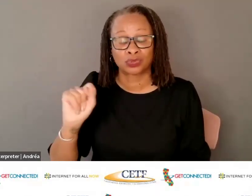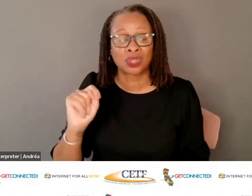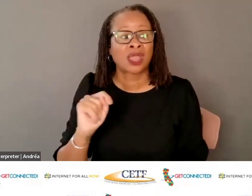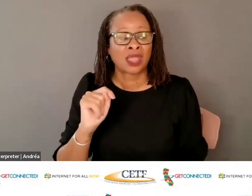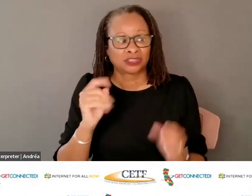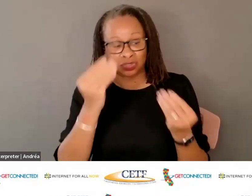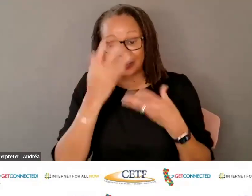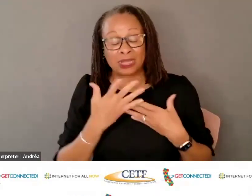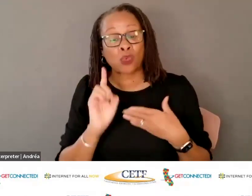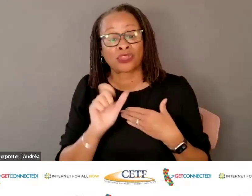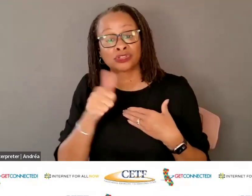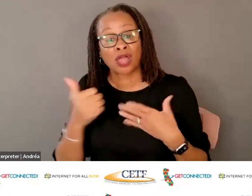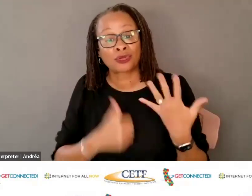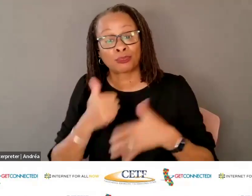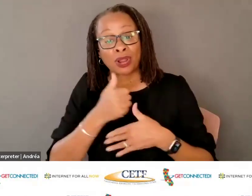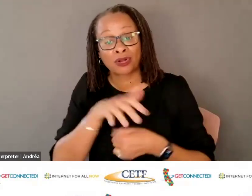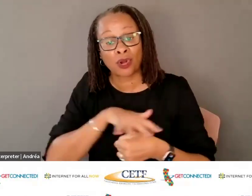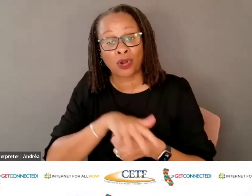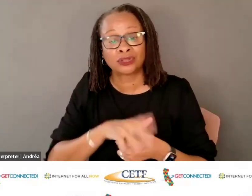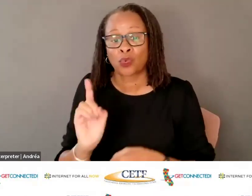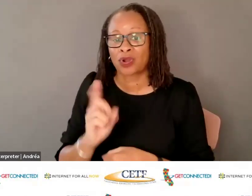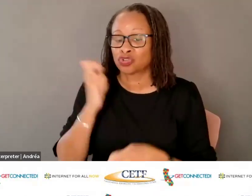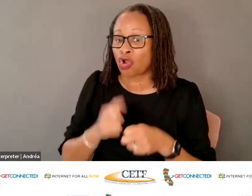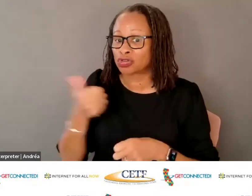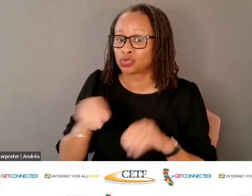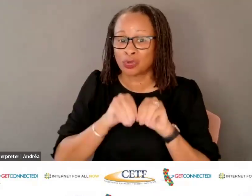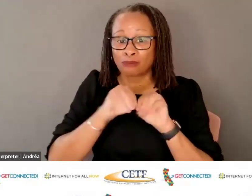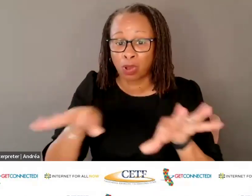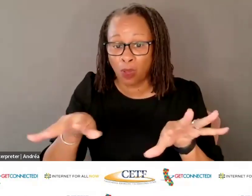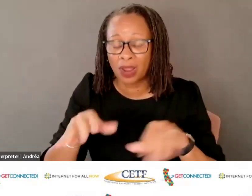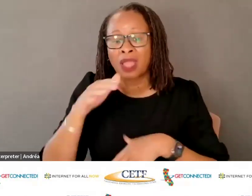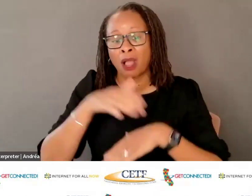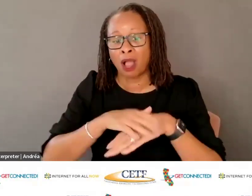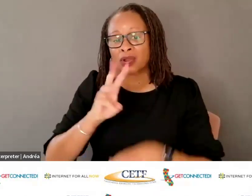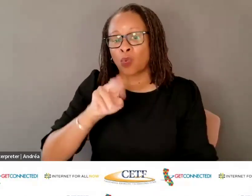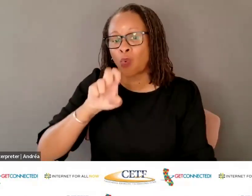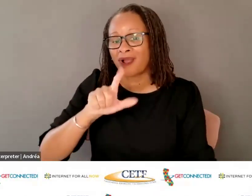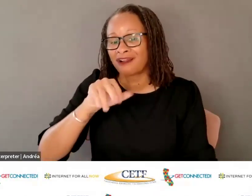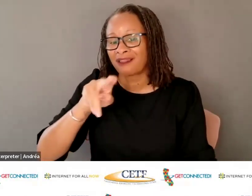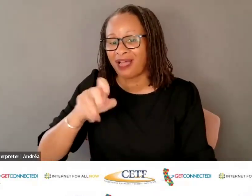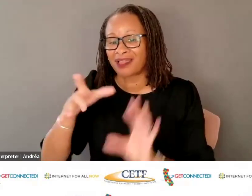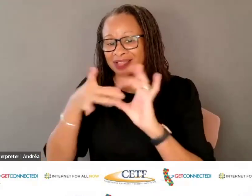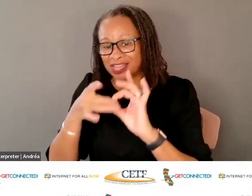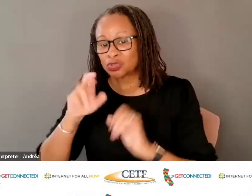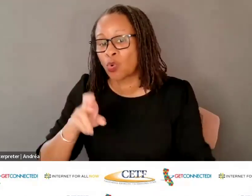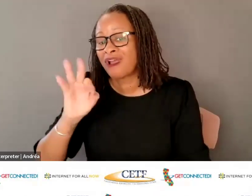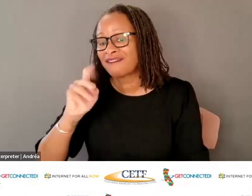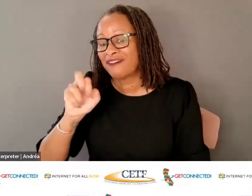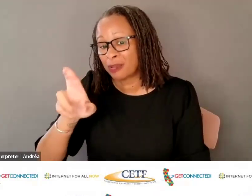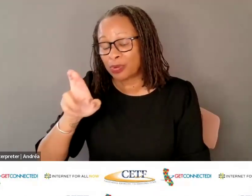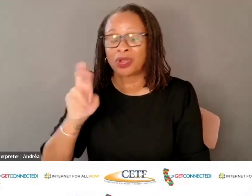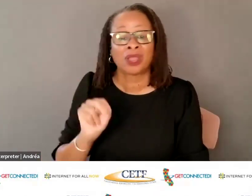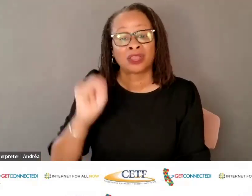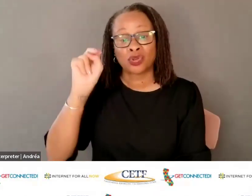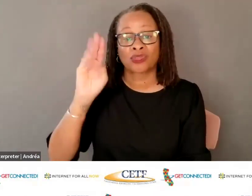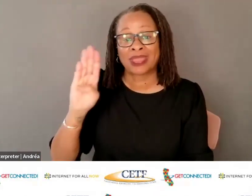and where it is harder to deploy on a wireline connection or fiber, and North Bay, North Coast